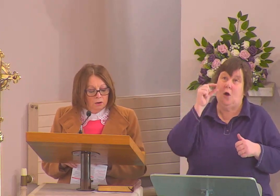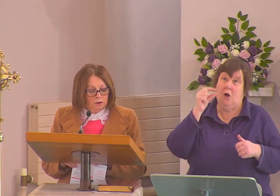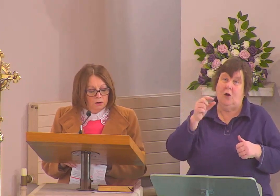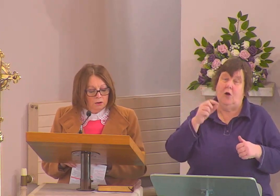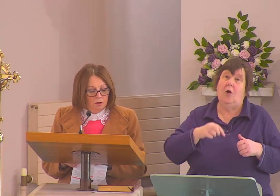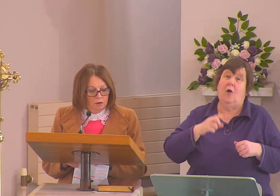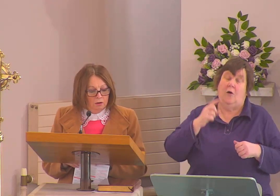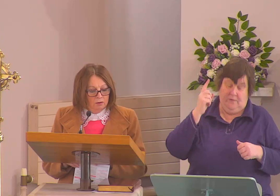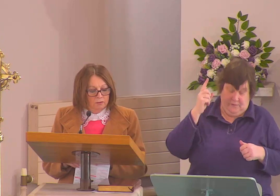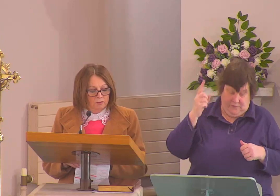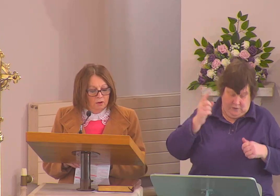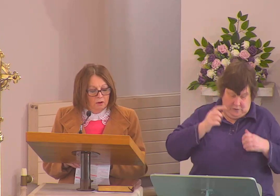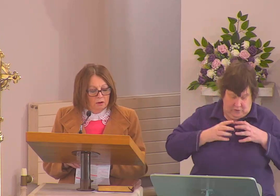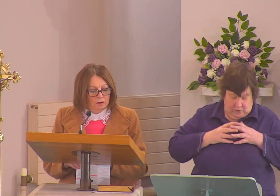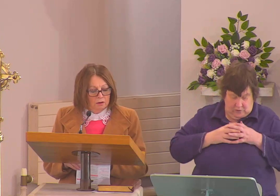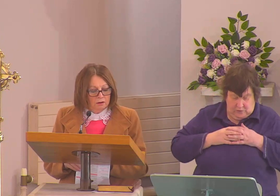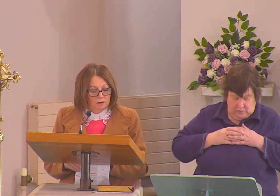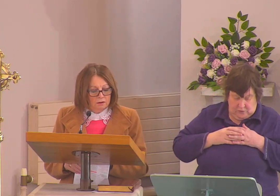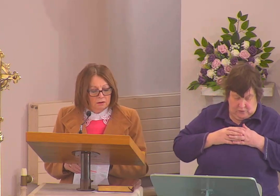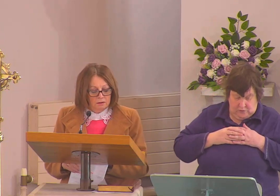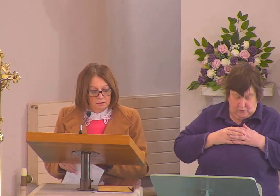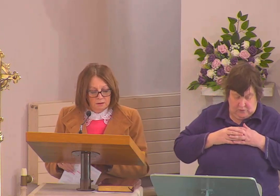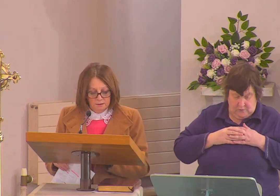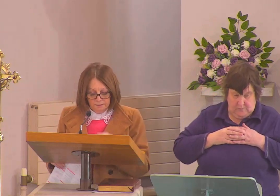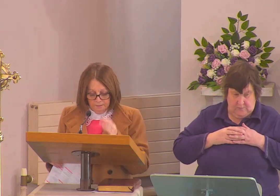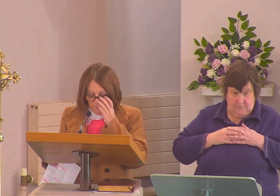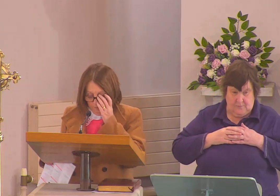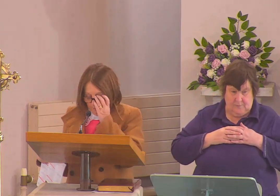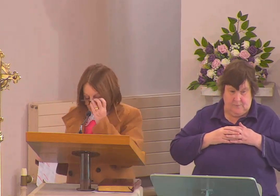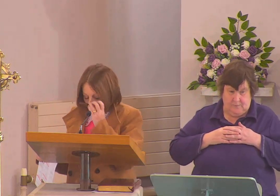Word of God.